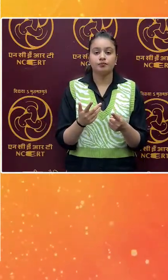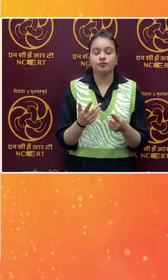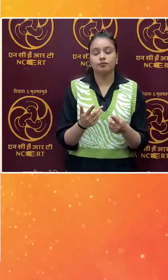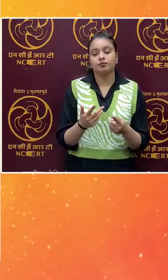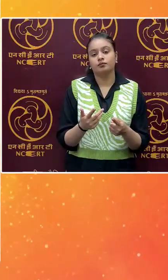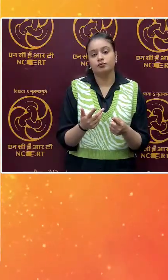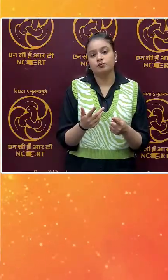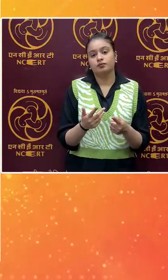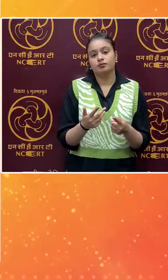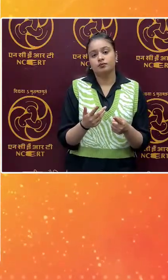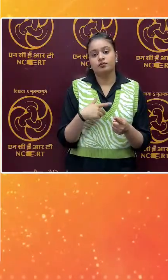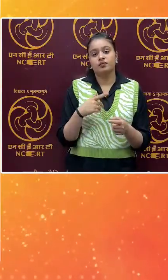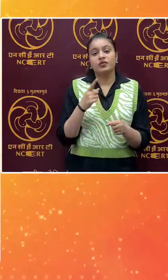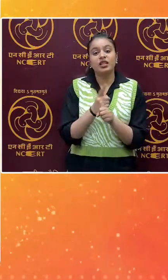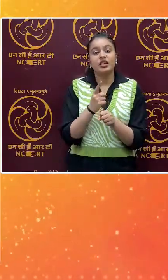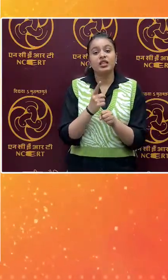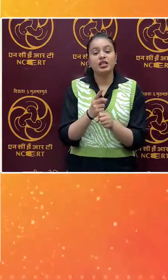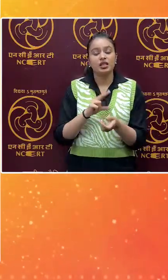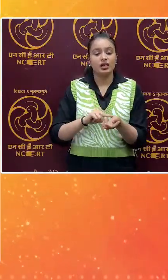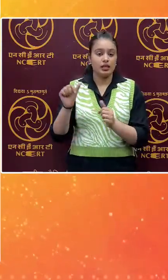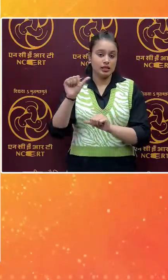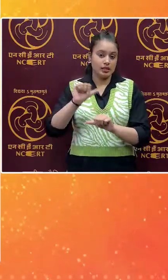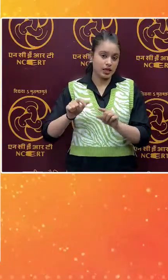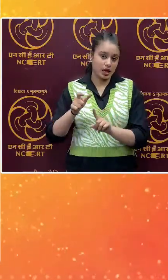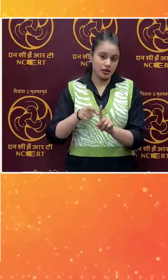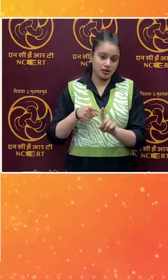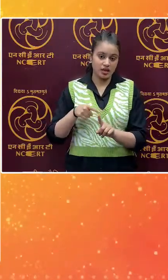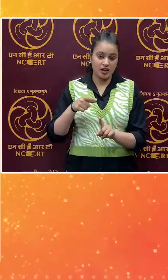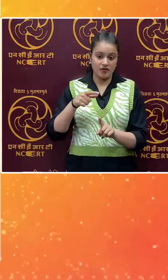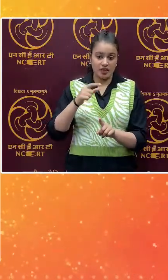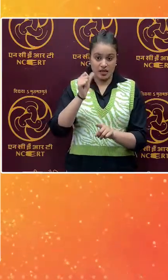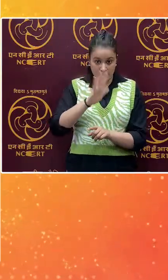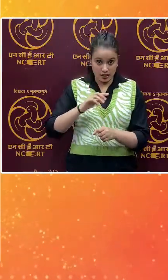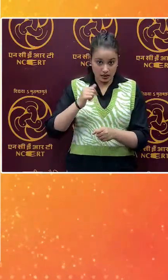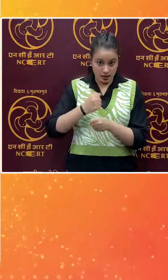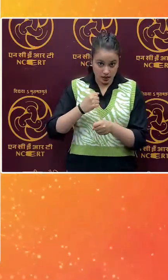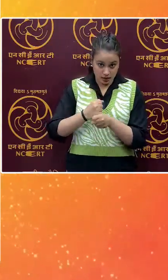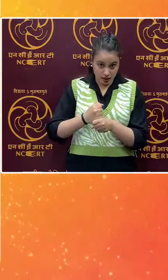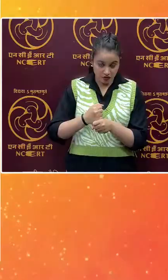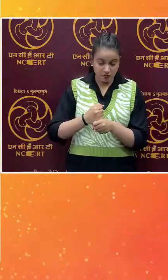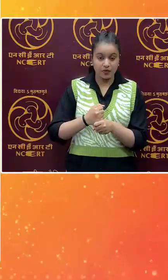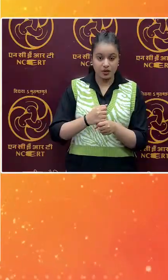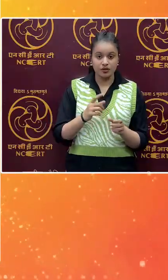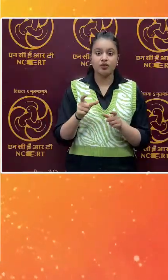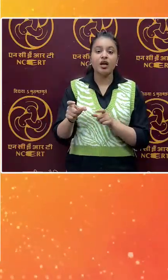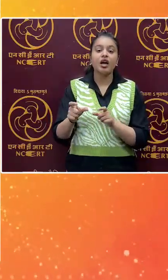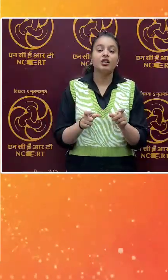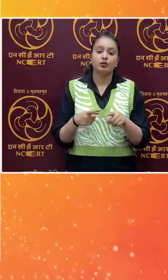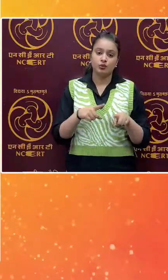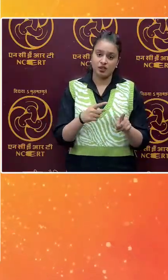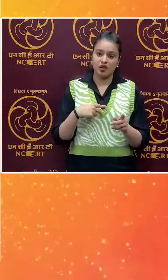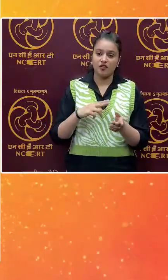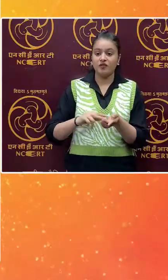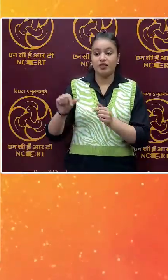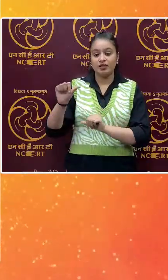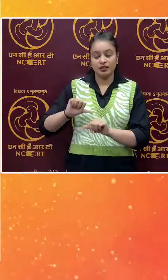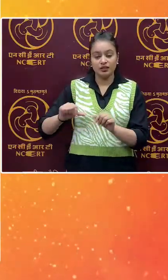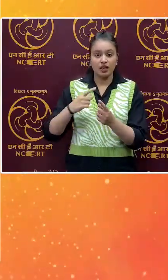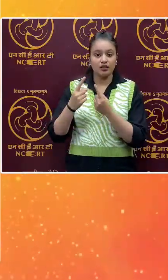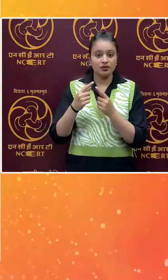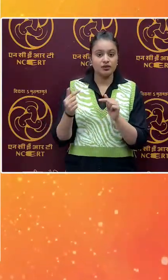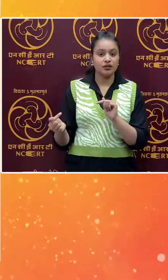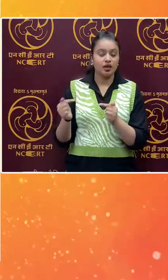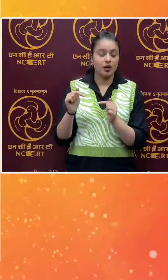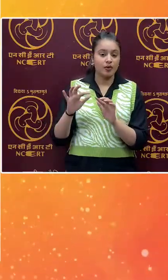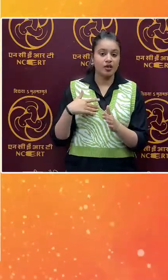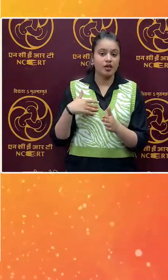conceived by the teacher scientists. Yes. Government of India is the controller of money. The scientists compete to have